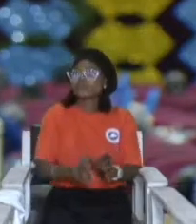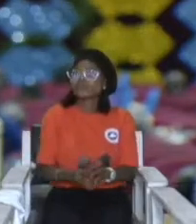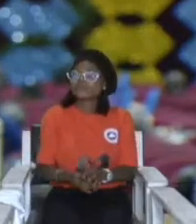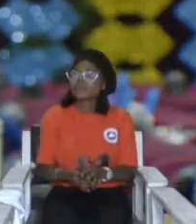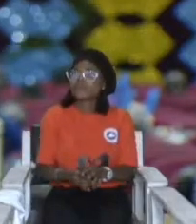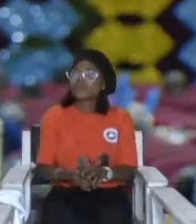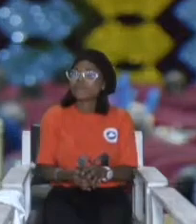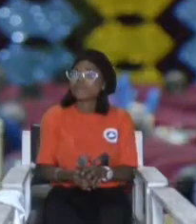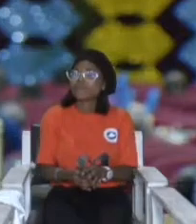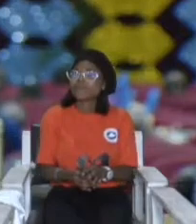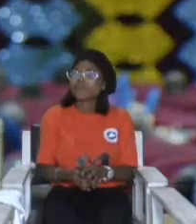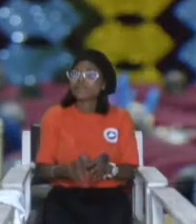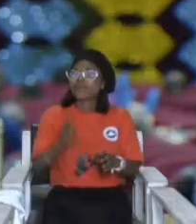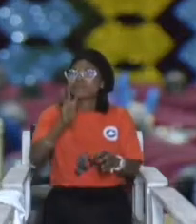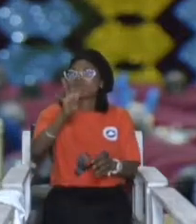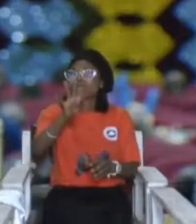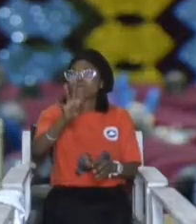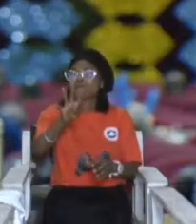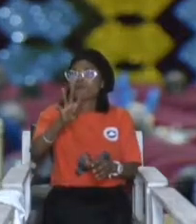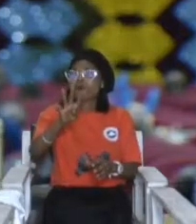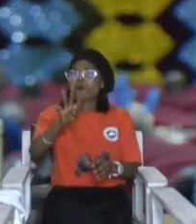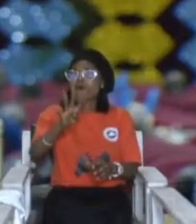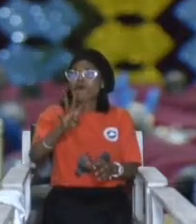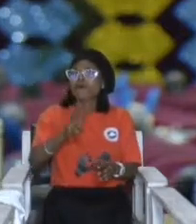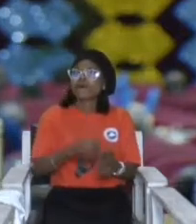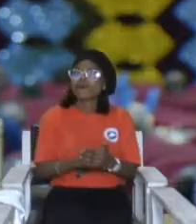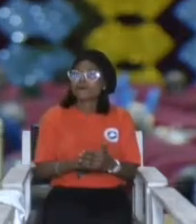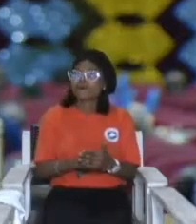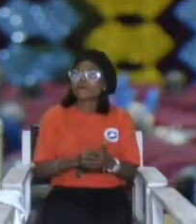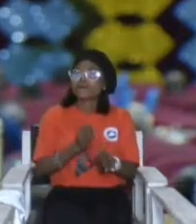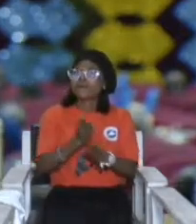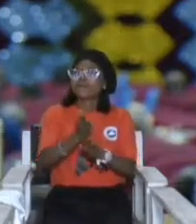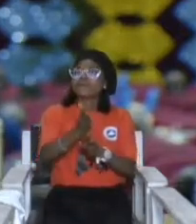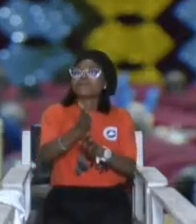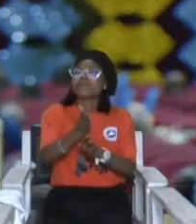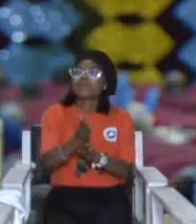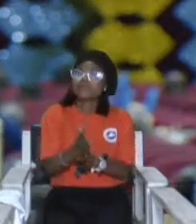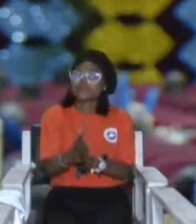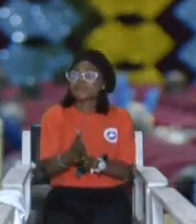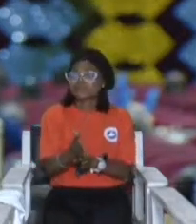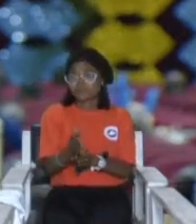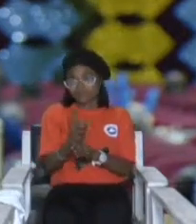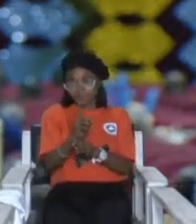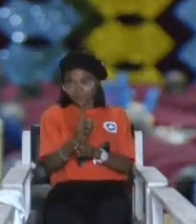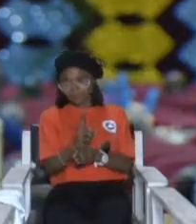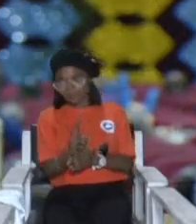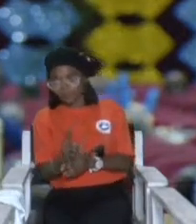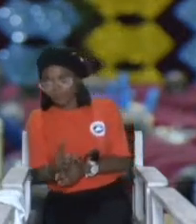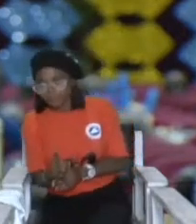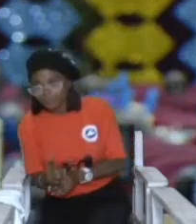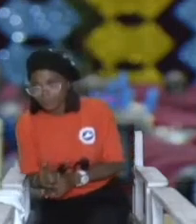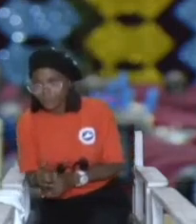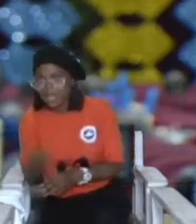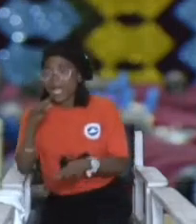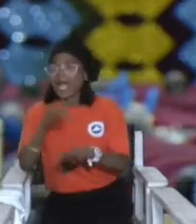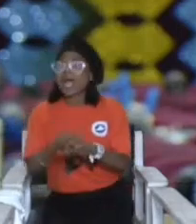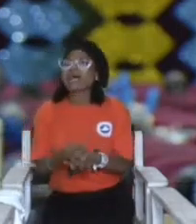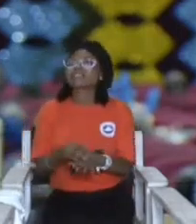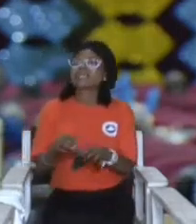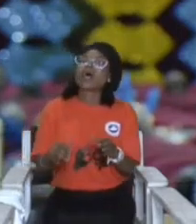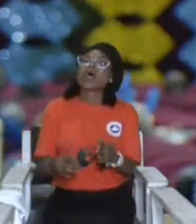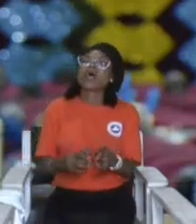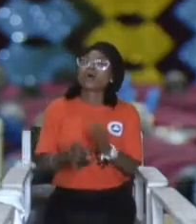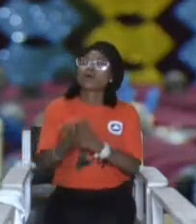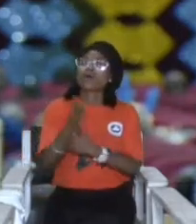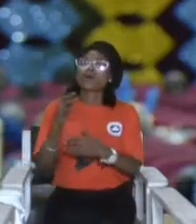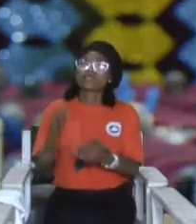The four different stages Moses went through to arrive at God's destination and